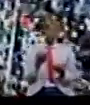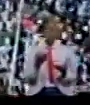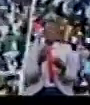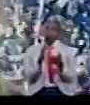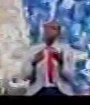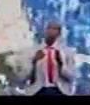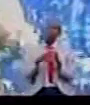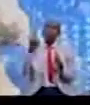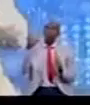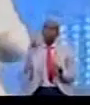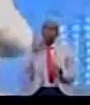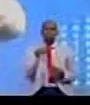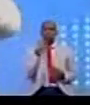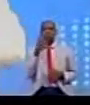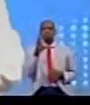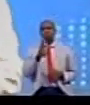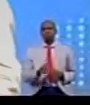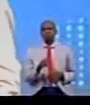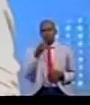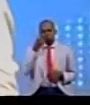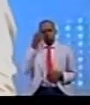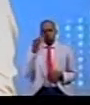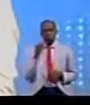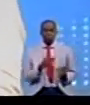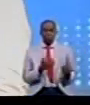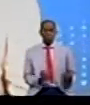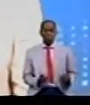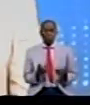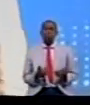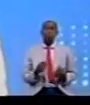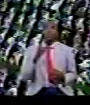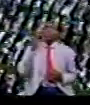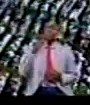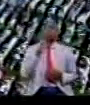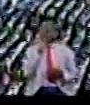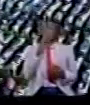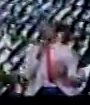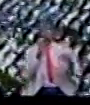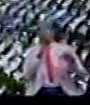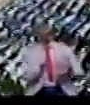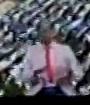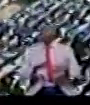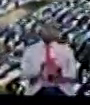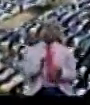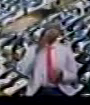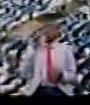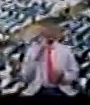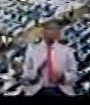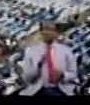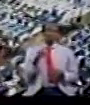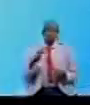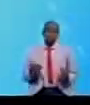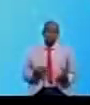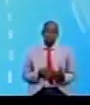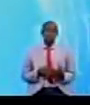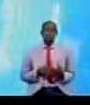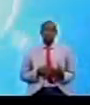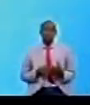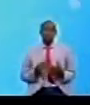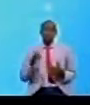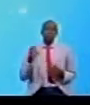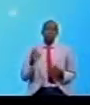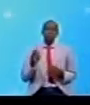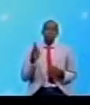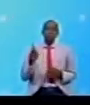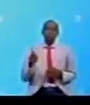in. Bitterness has come in. They cannot see eyeball to eyeball. That is the operation of the devil. That is the